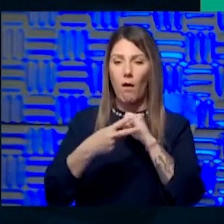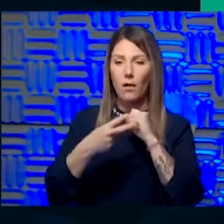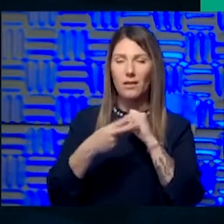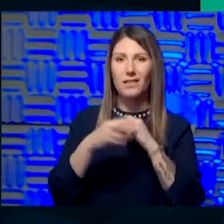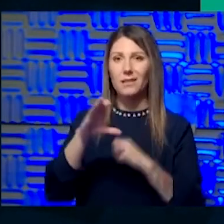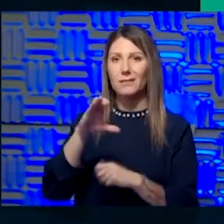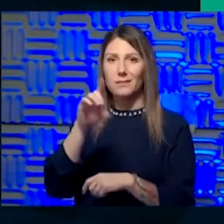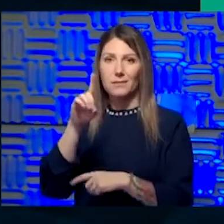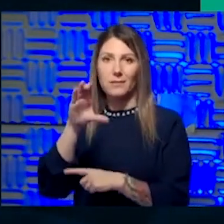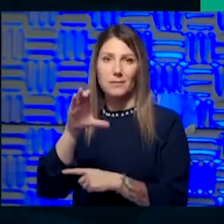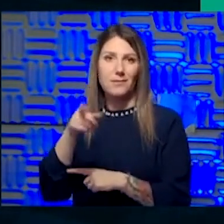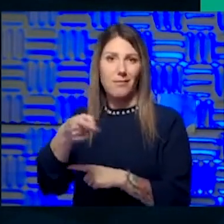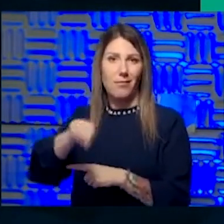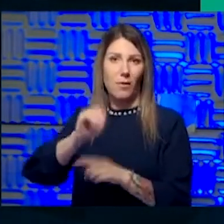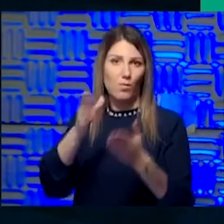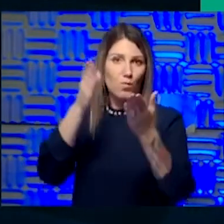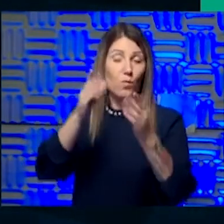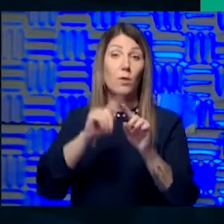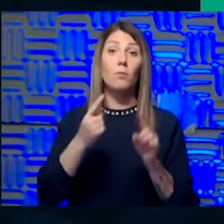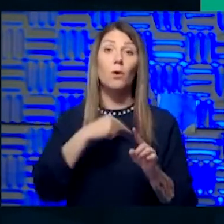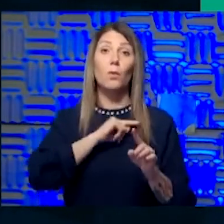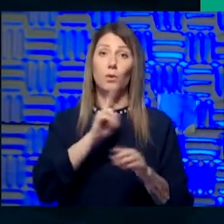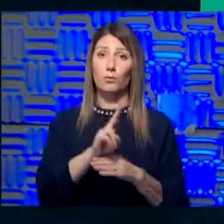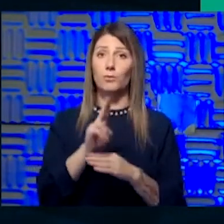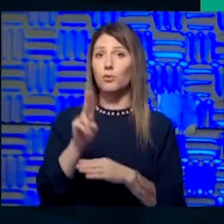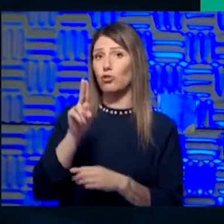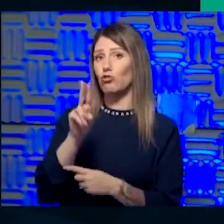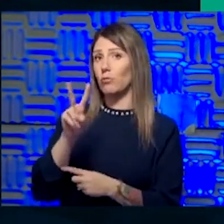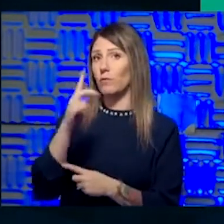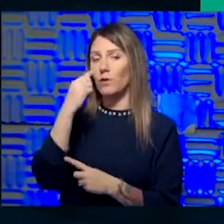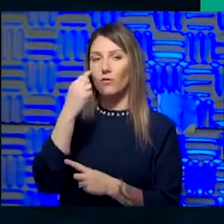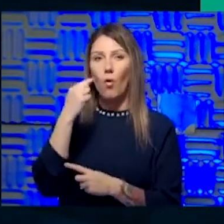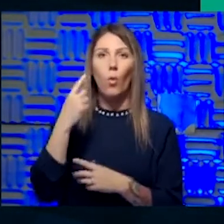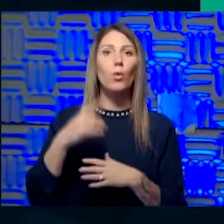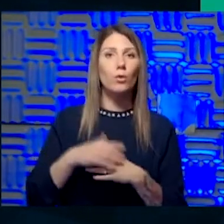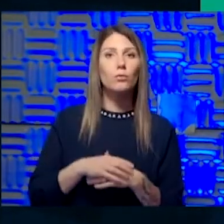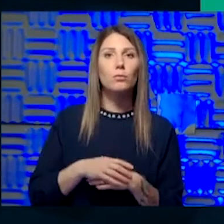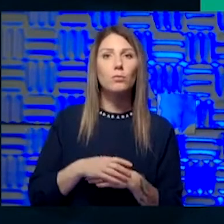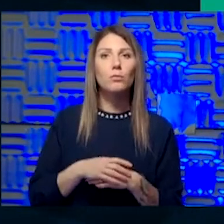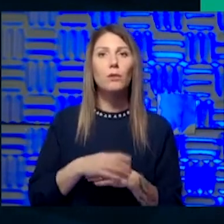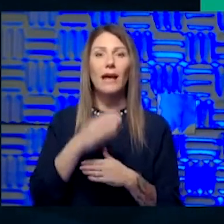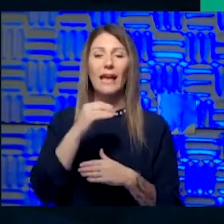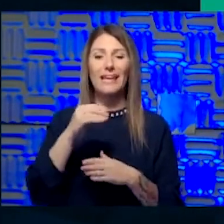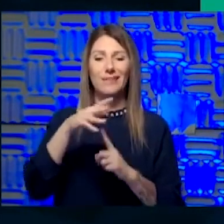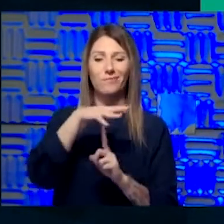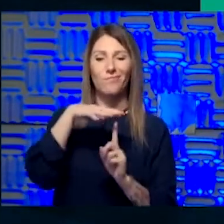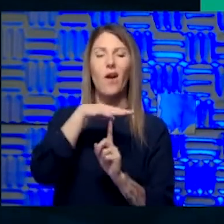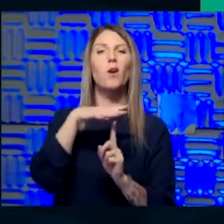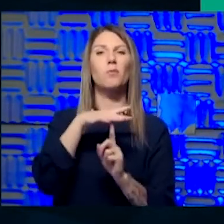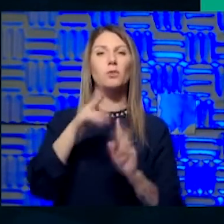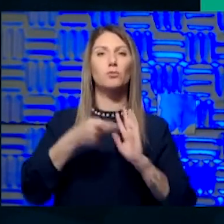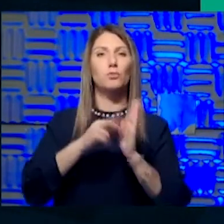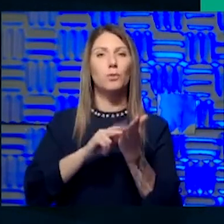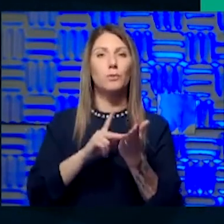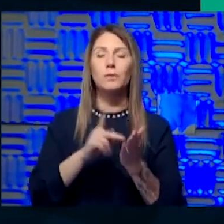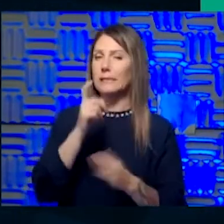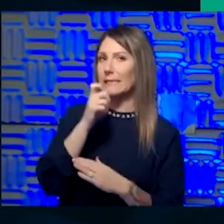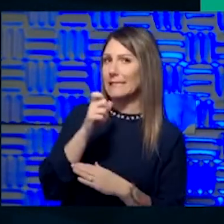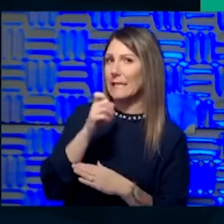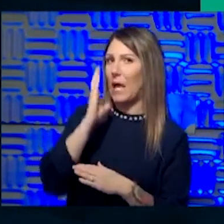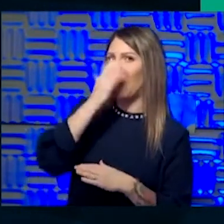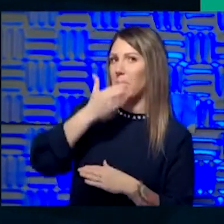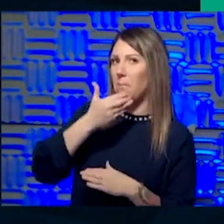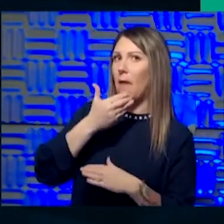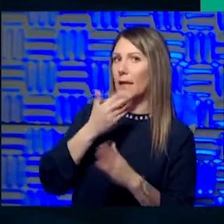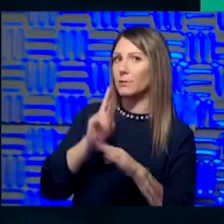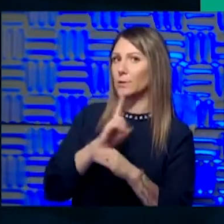has recommended. But we are using UV for, environmental purposes, not mask